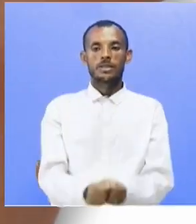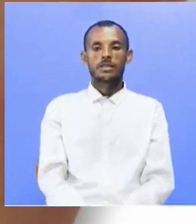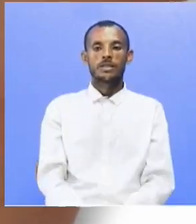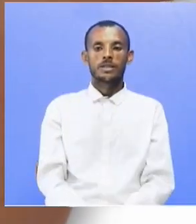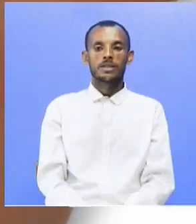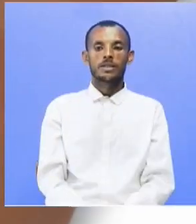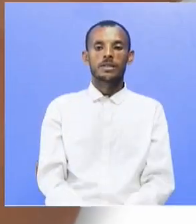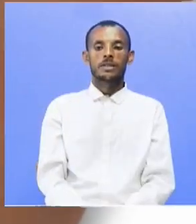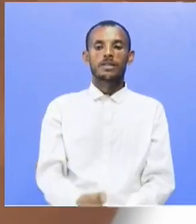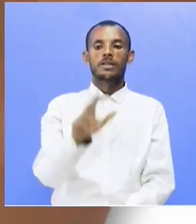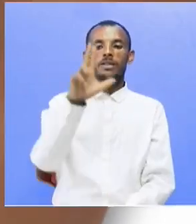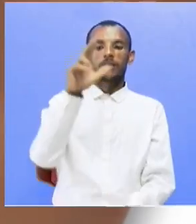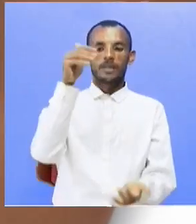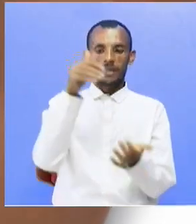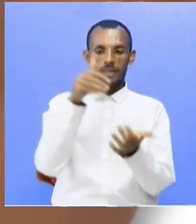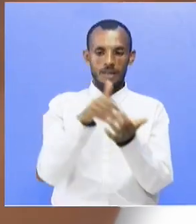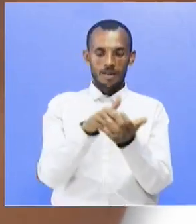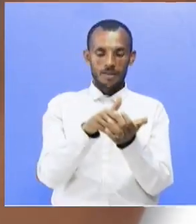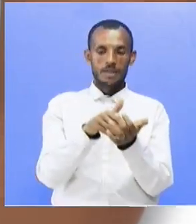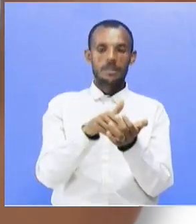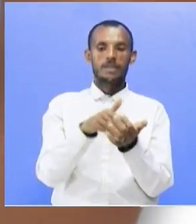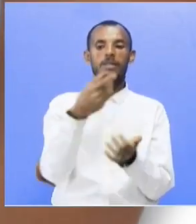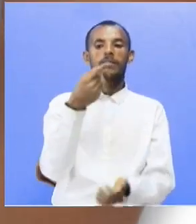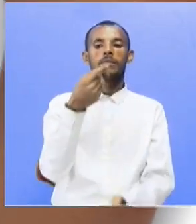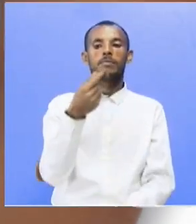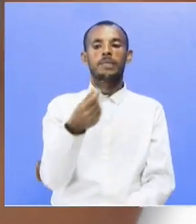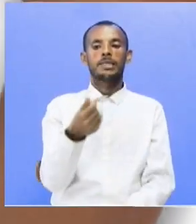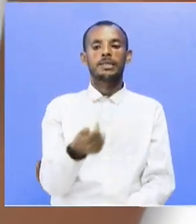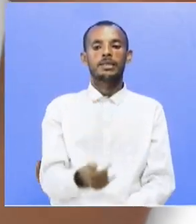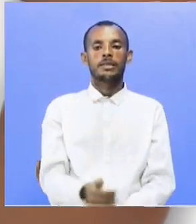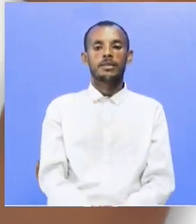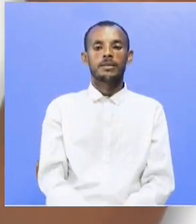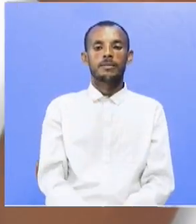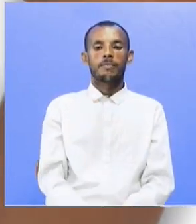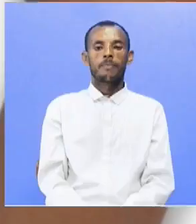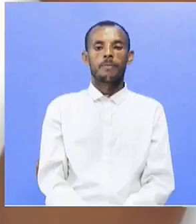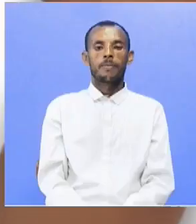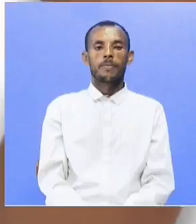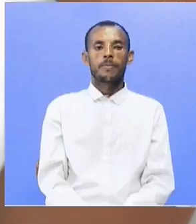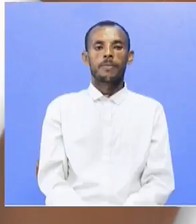with 3,000 birr, with